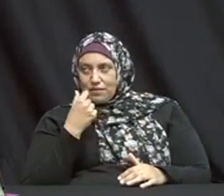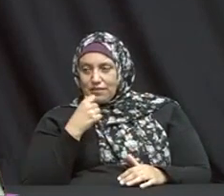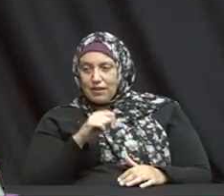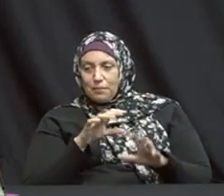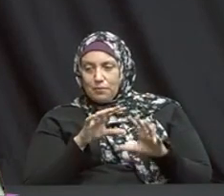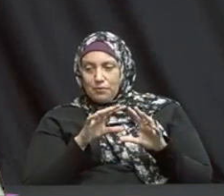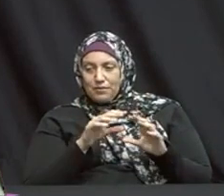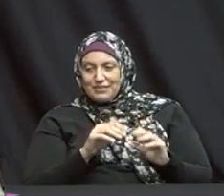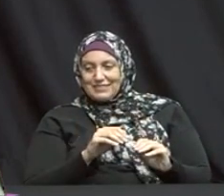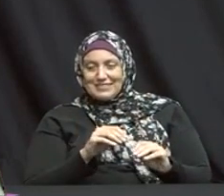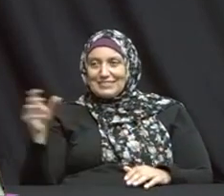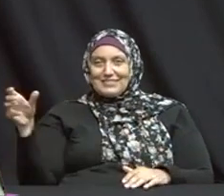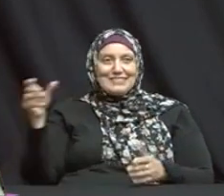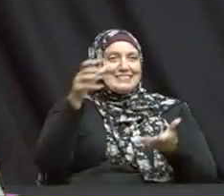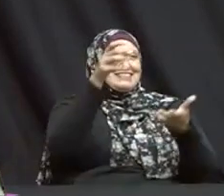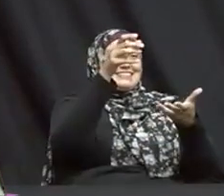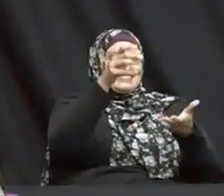I just had a delivery.